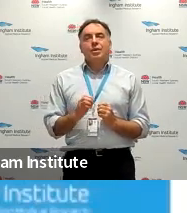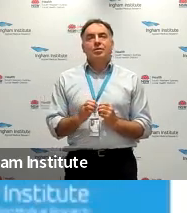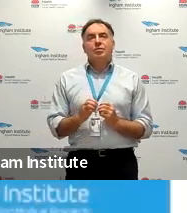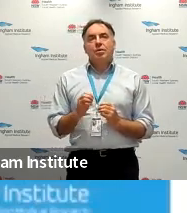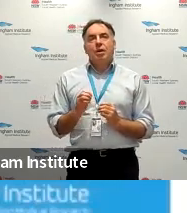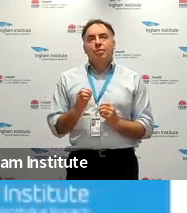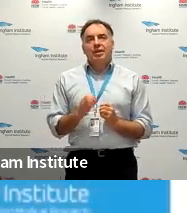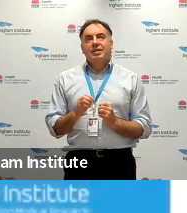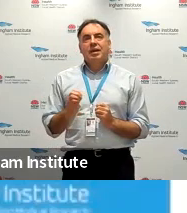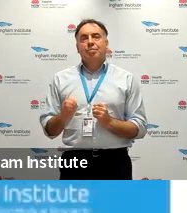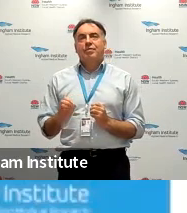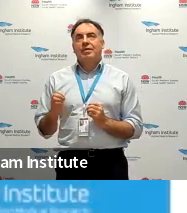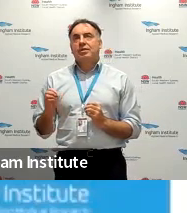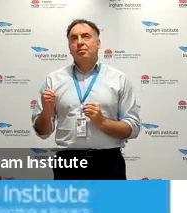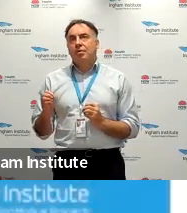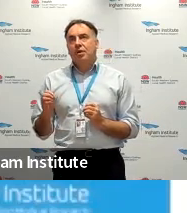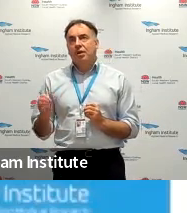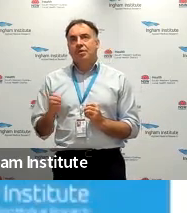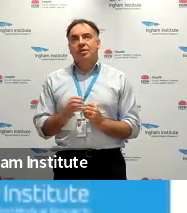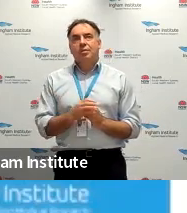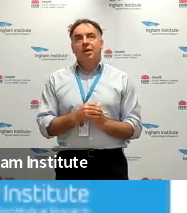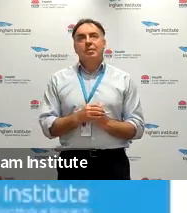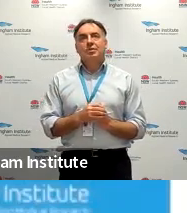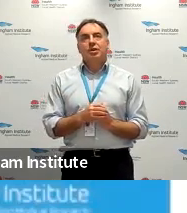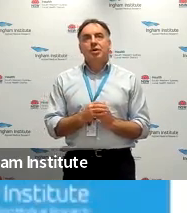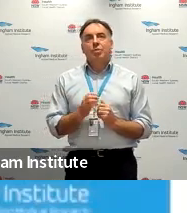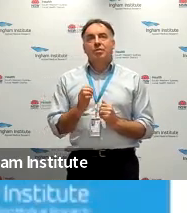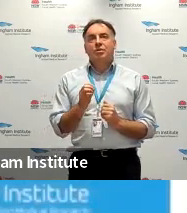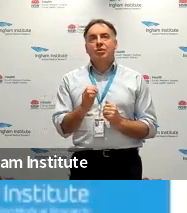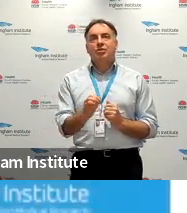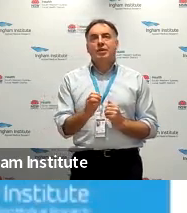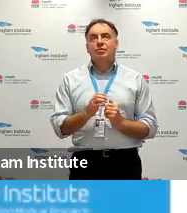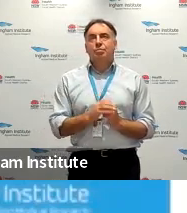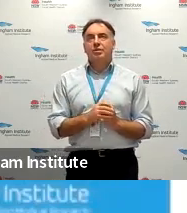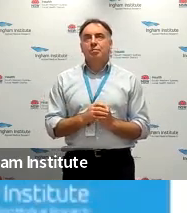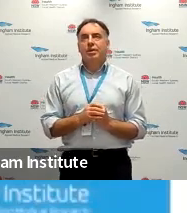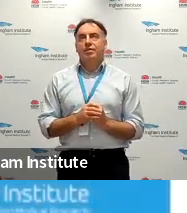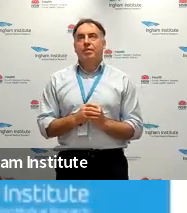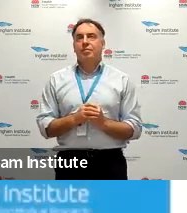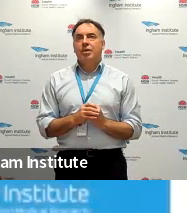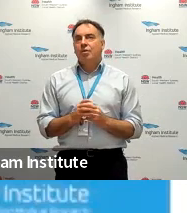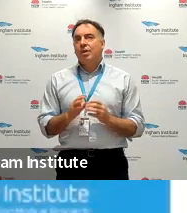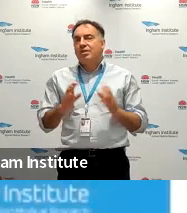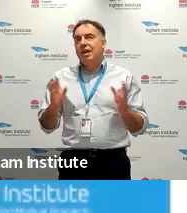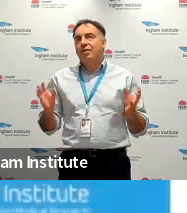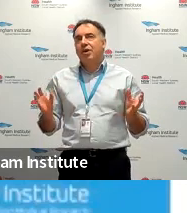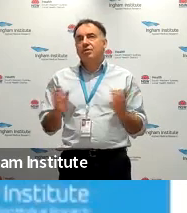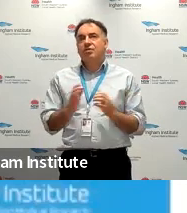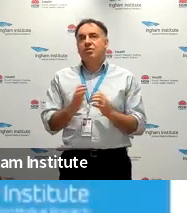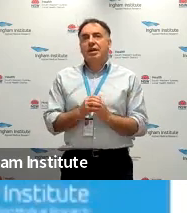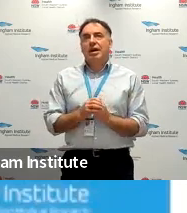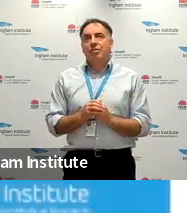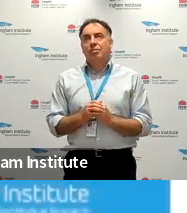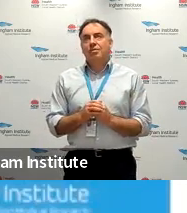that if we can predict and prevent early onset preeclampsia, we can reduce rates of preterm birth. We actually have